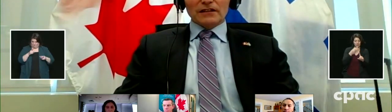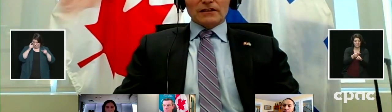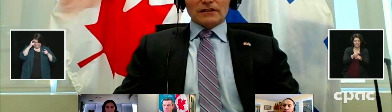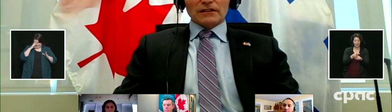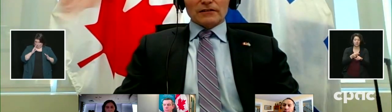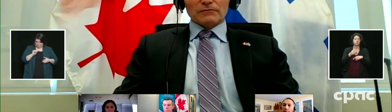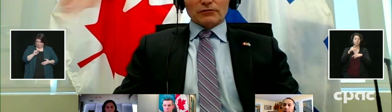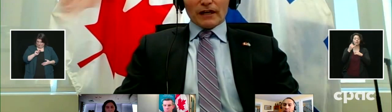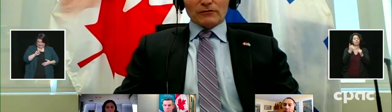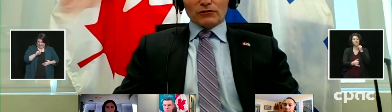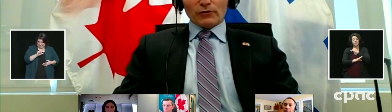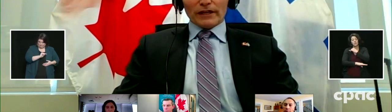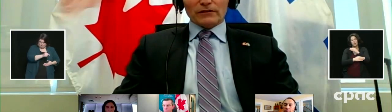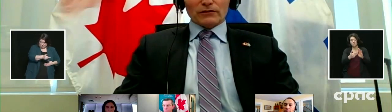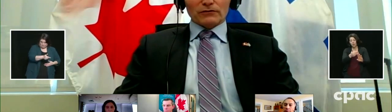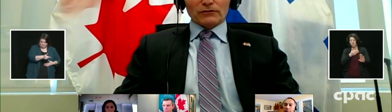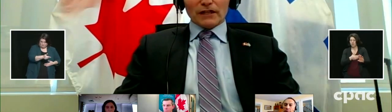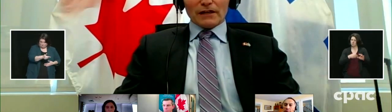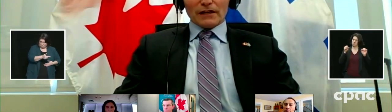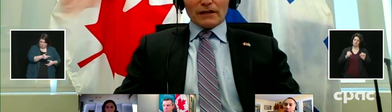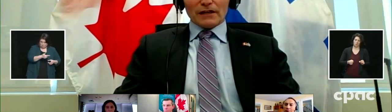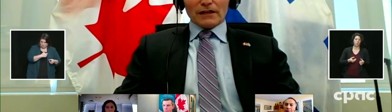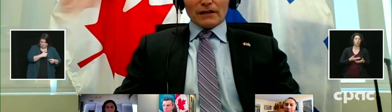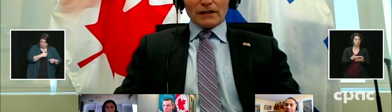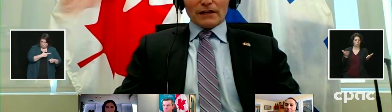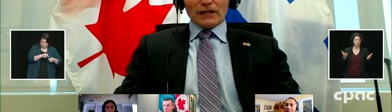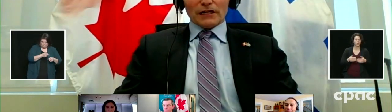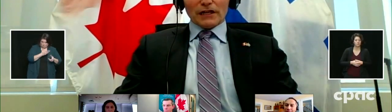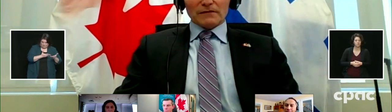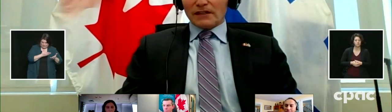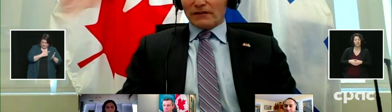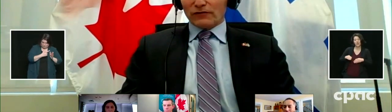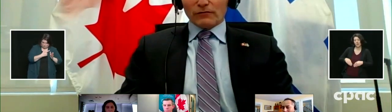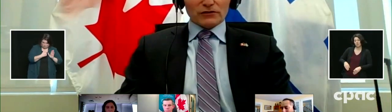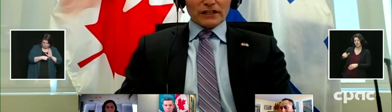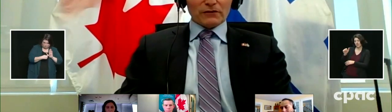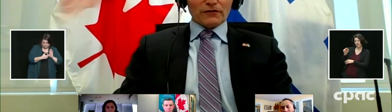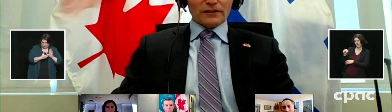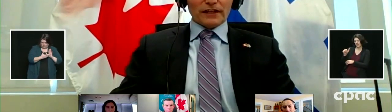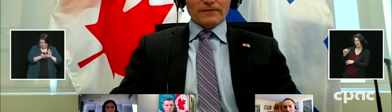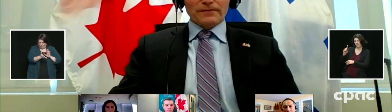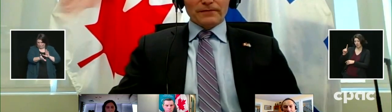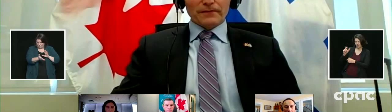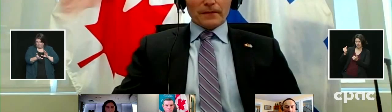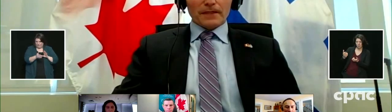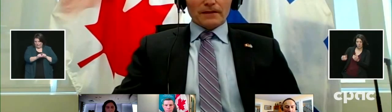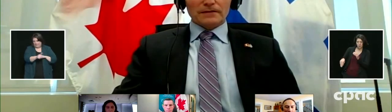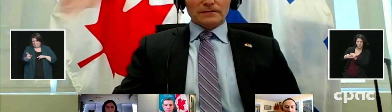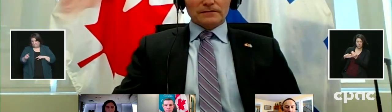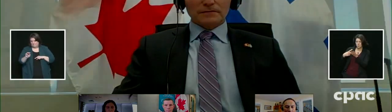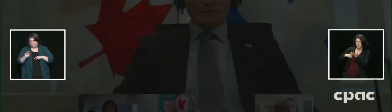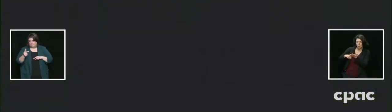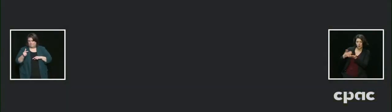add, perhaps to correct or to clarify, and the same thing for Major General Fortin.